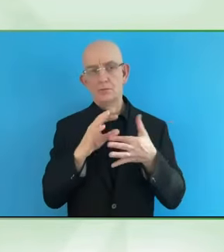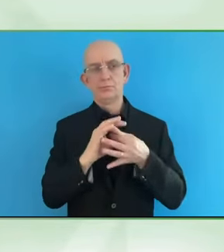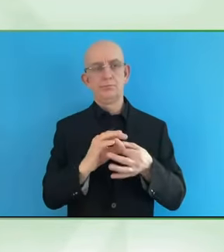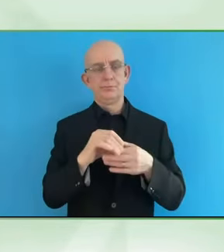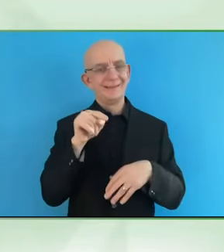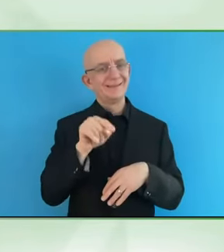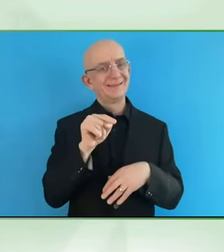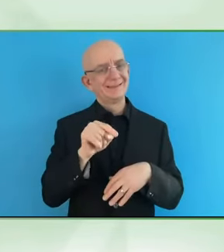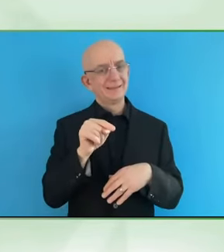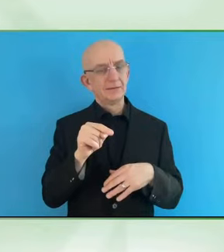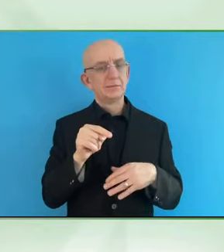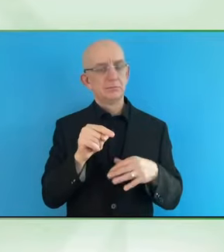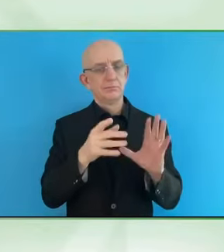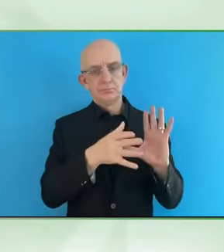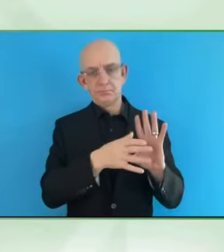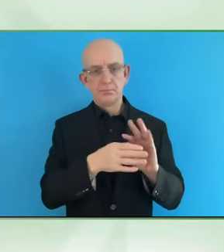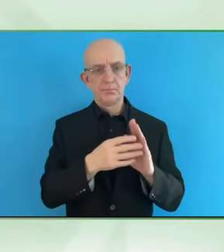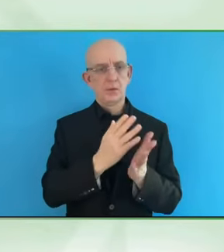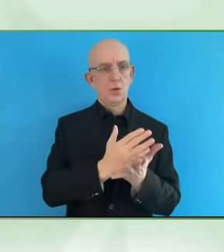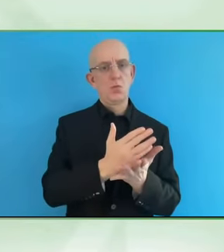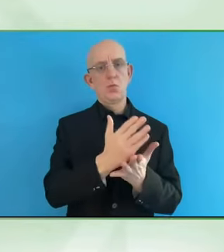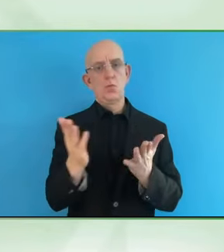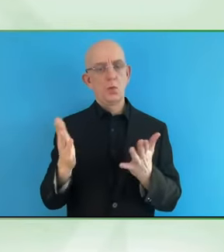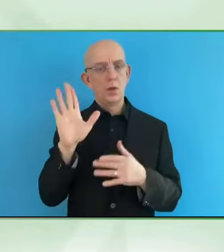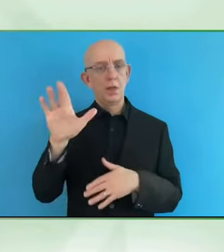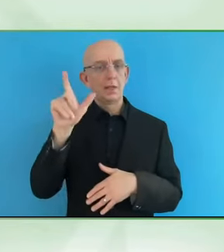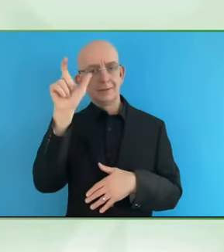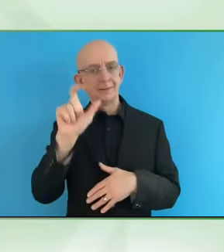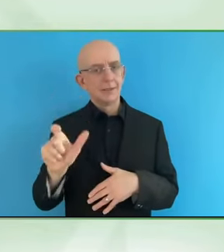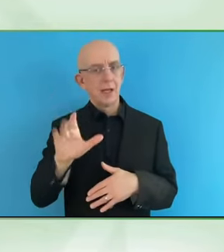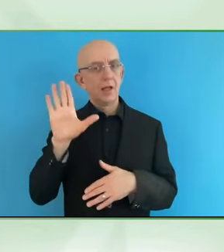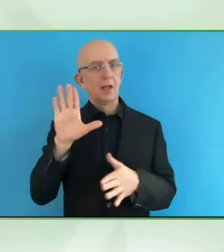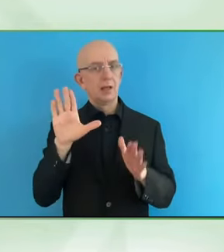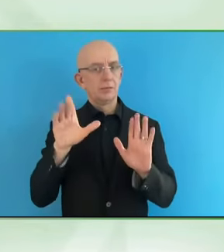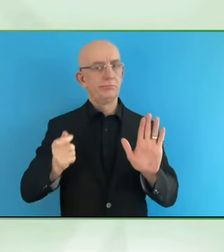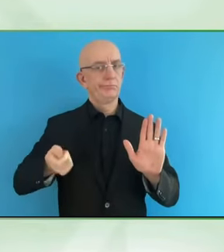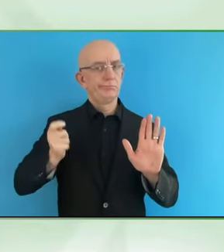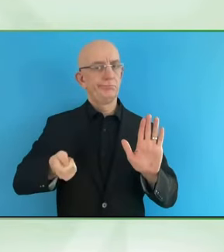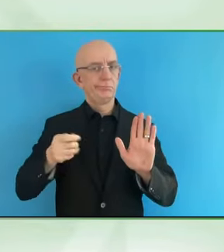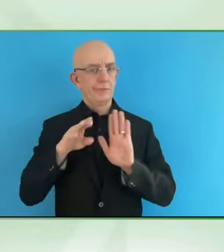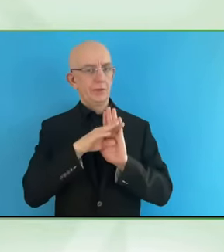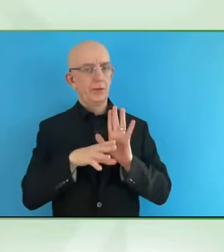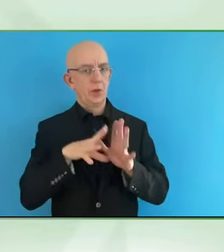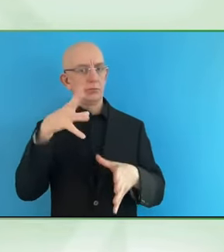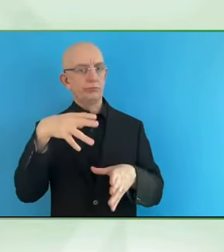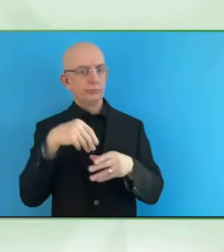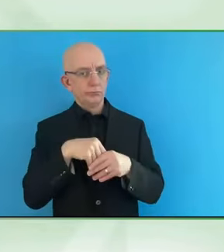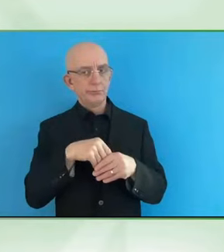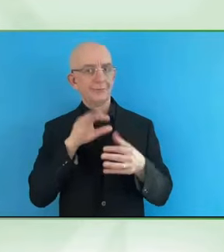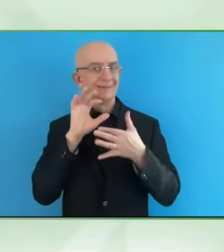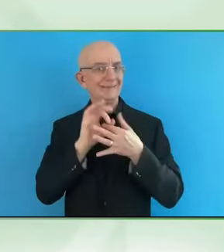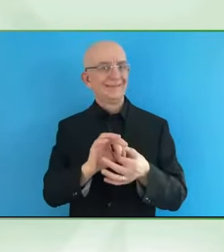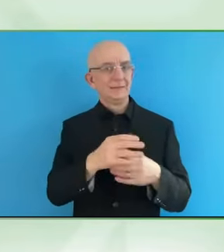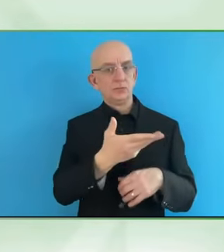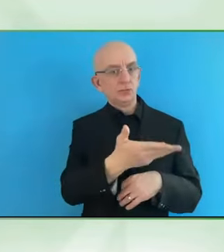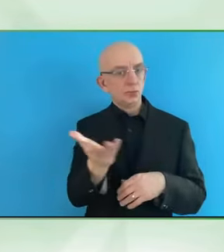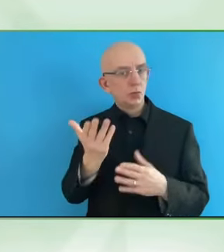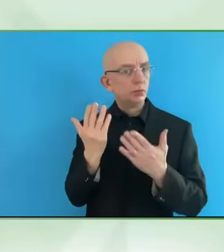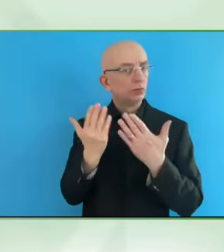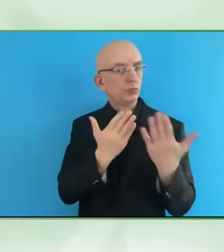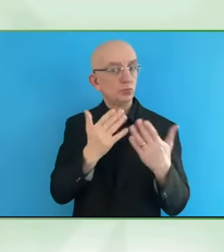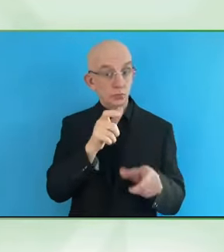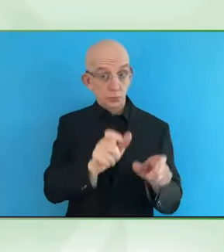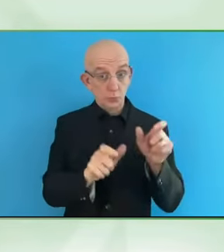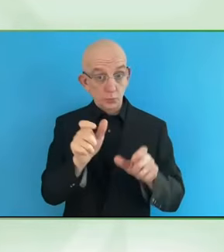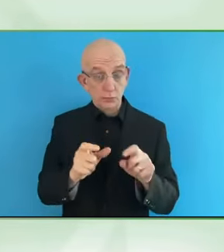disabilities. In my opinion, learning is almost always a social or interpersonal experience. The opportunity to